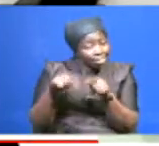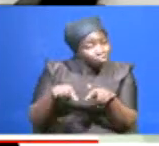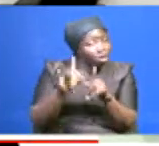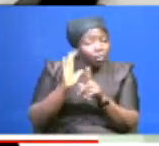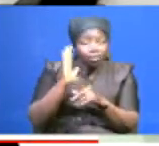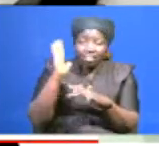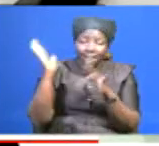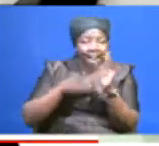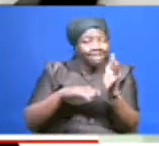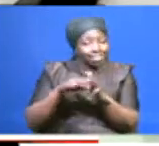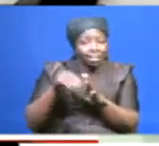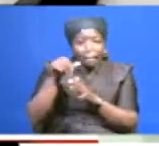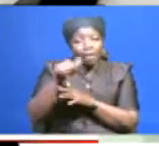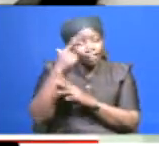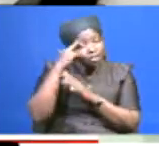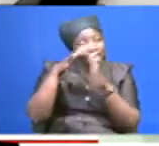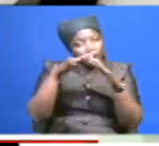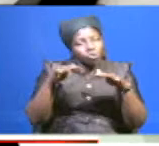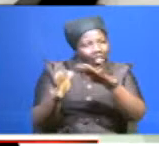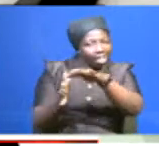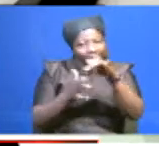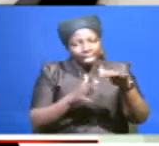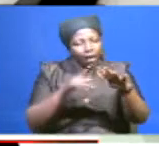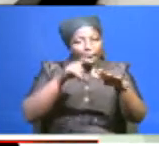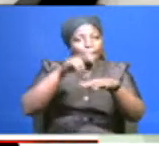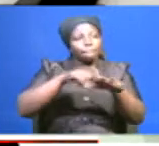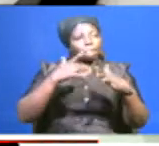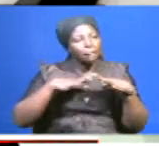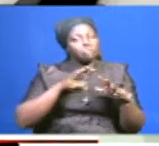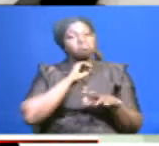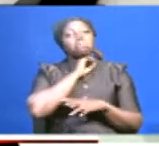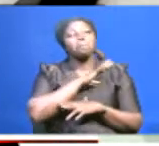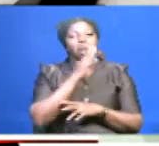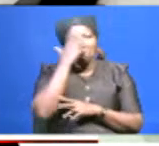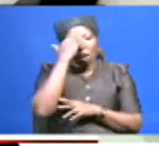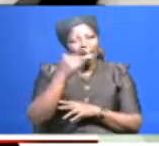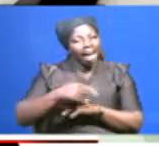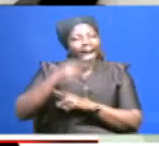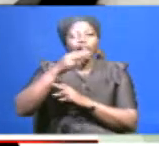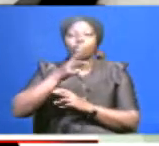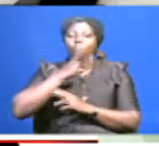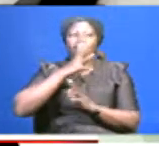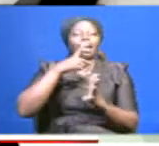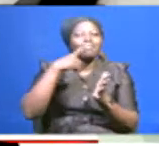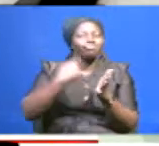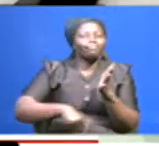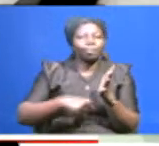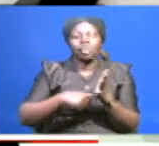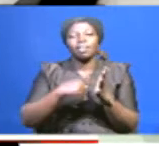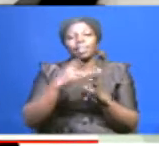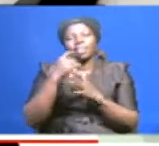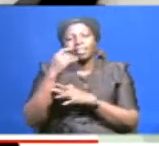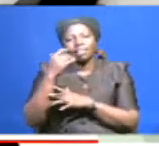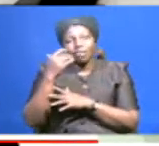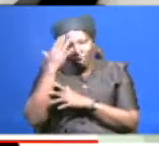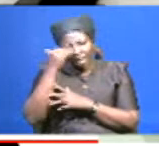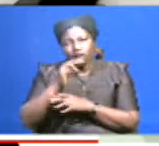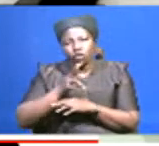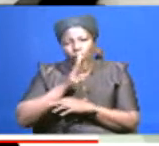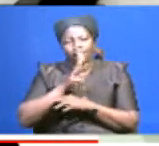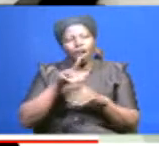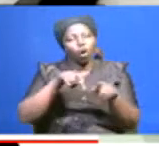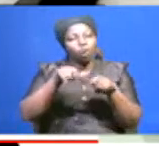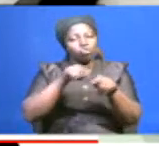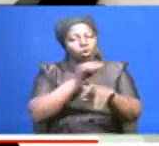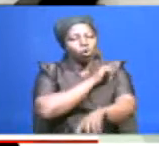houses. Elsewhere, Embu residents have decried high water tariffs following a move by the Water Regulatory Authority to implement a section